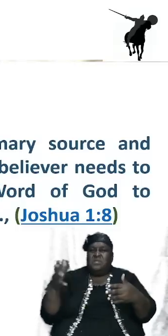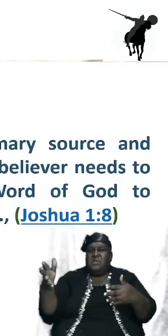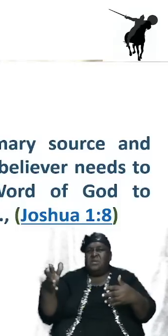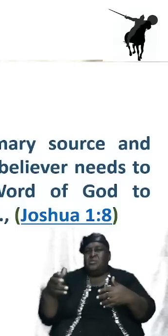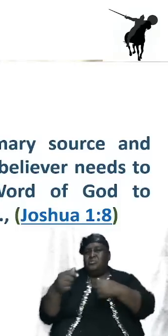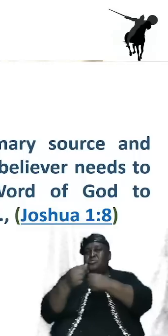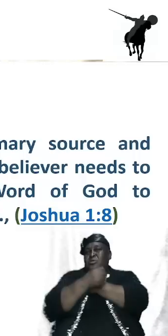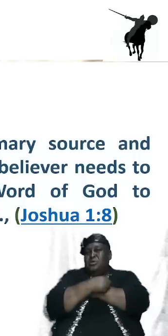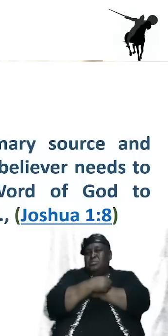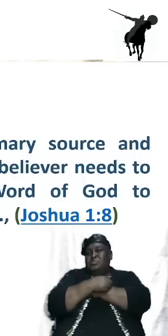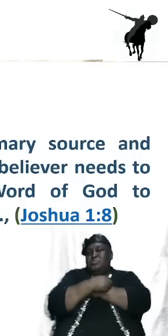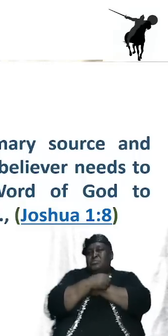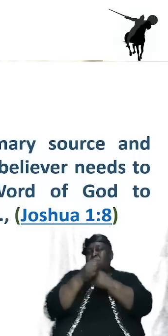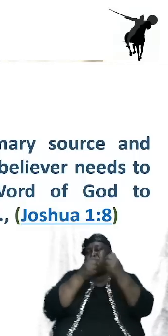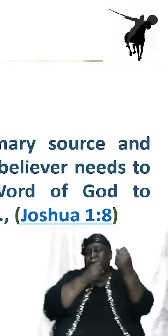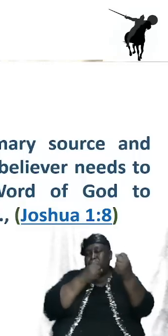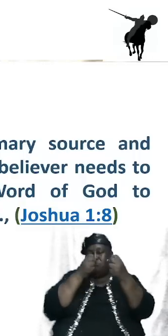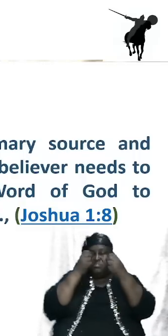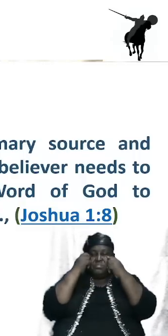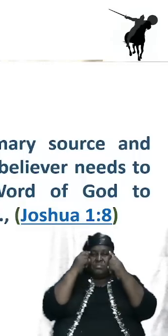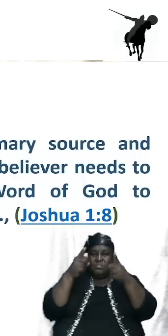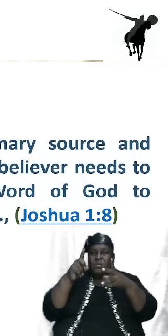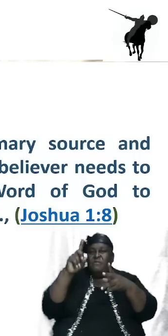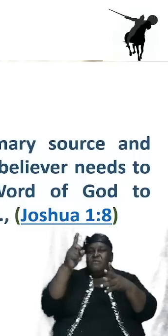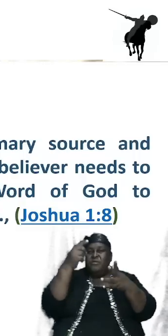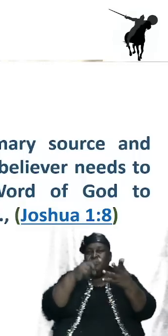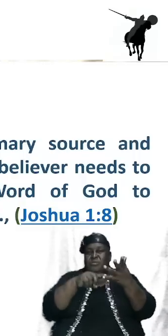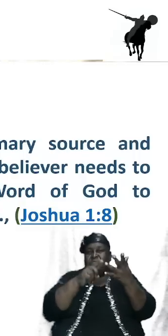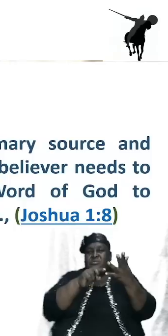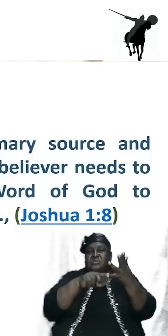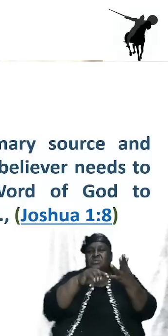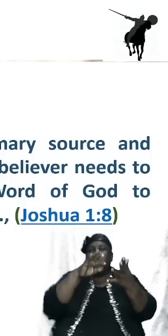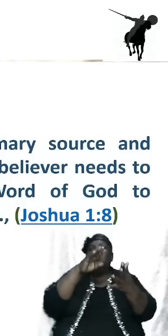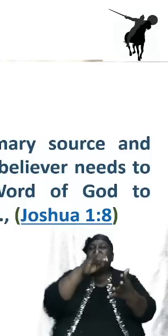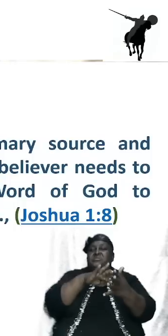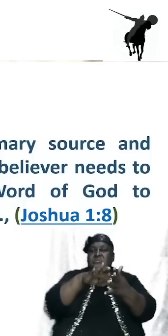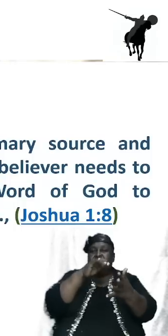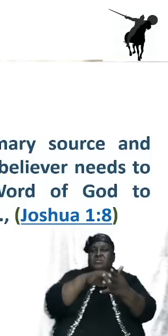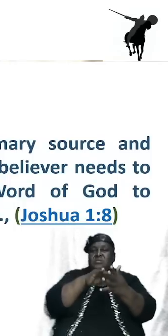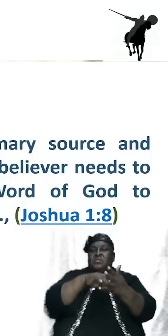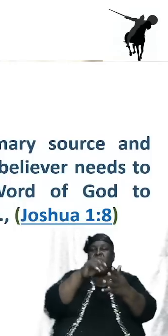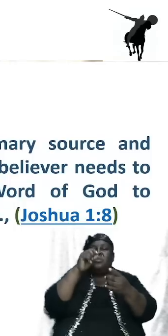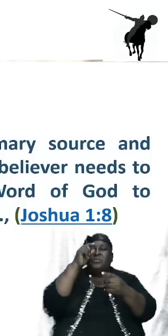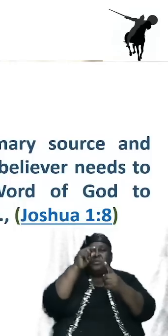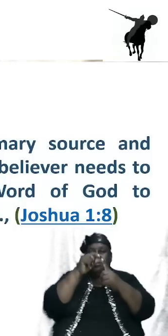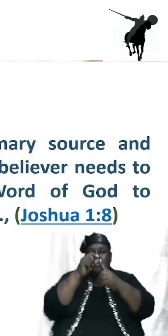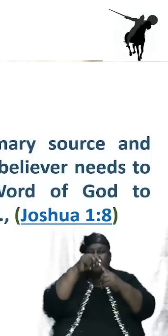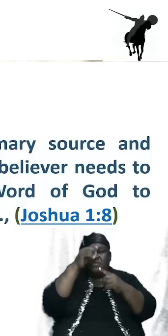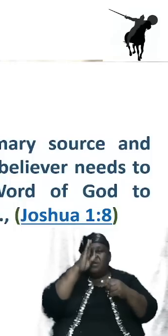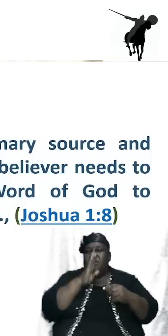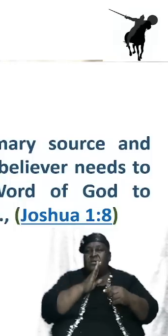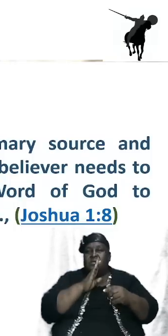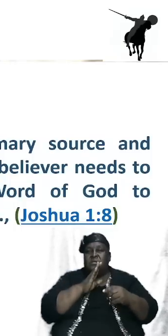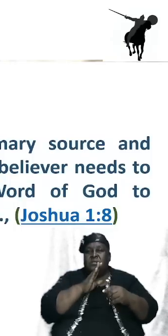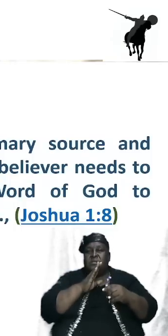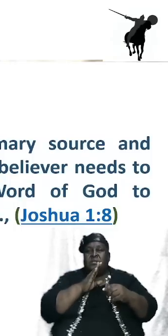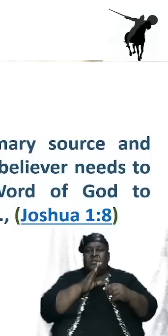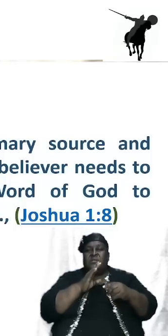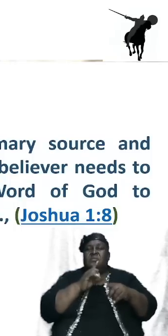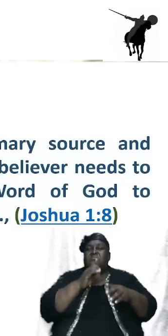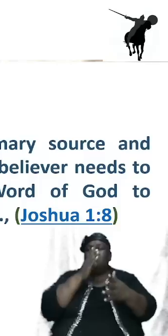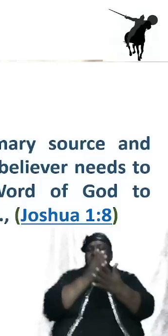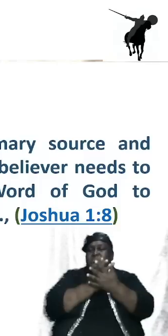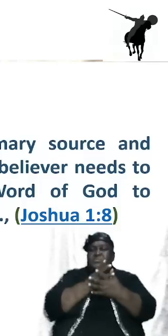doctrine? Now, we'll soon finish. First method is that we need to study the word. Brethren, Stop listening to